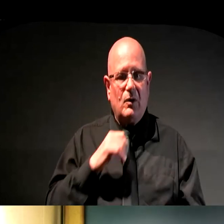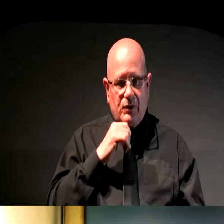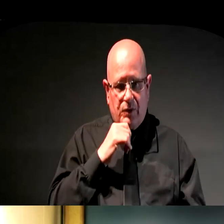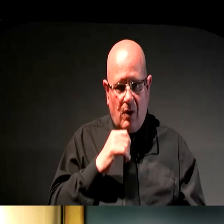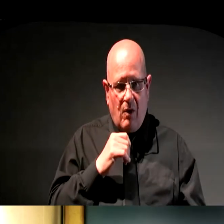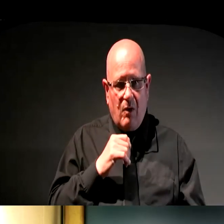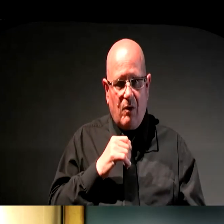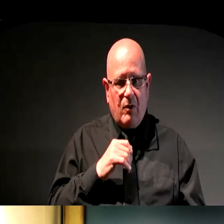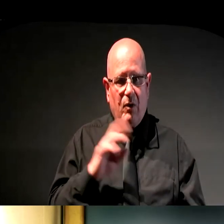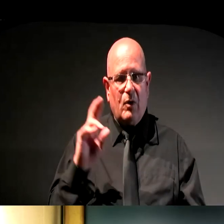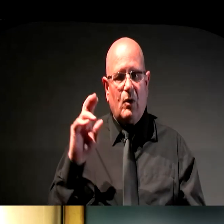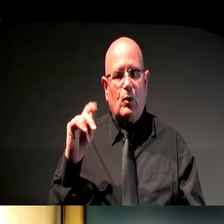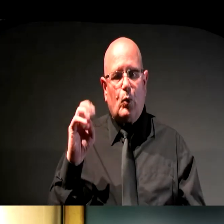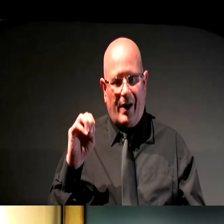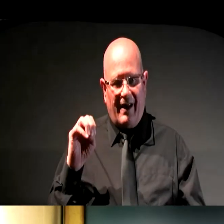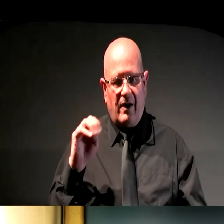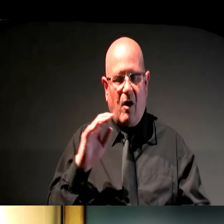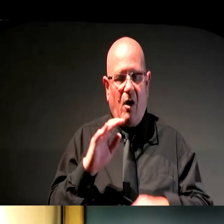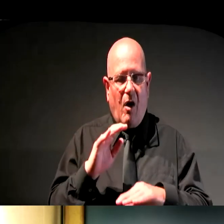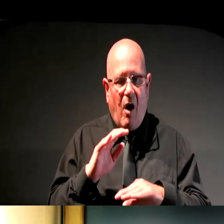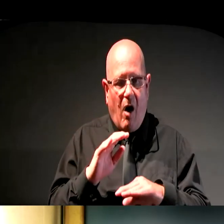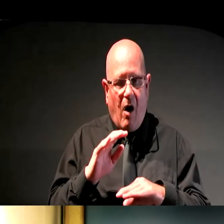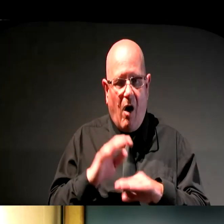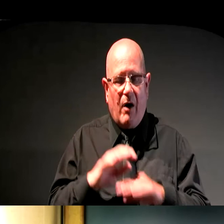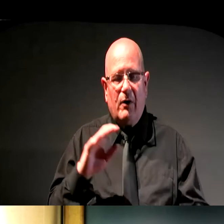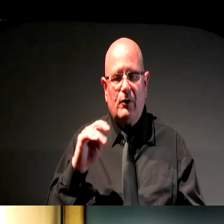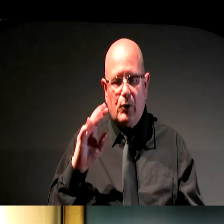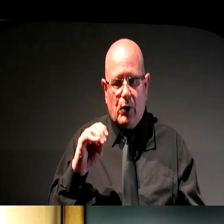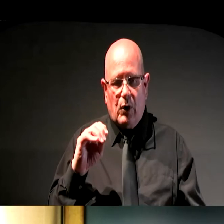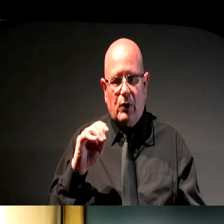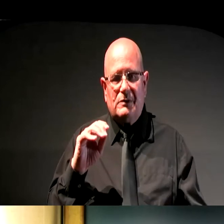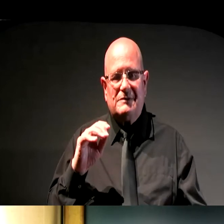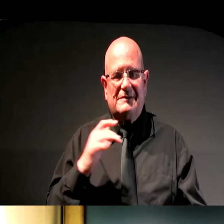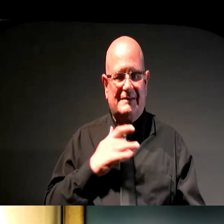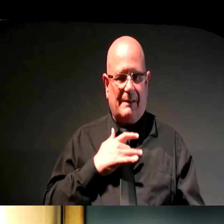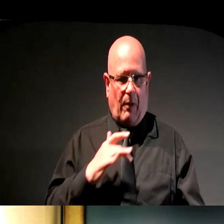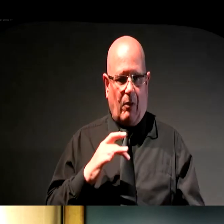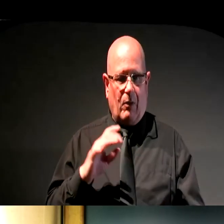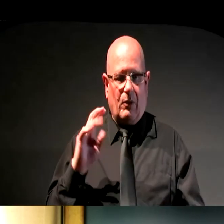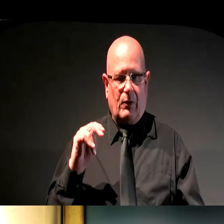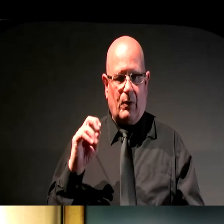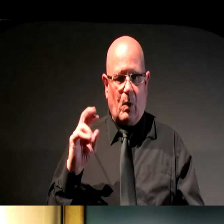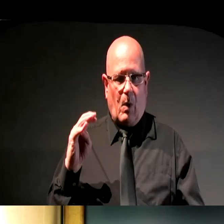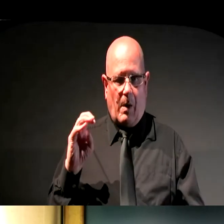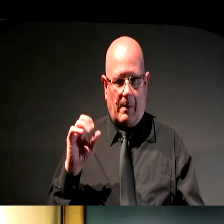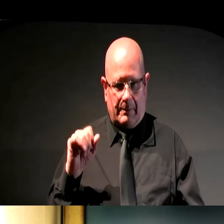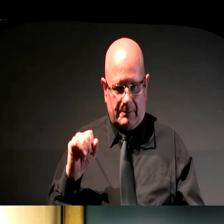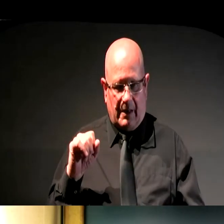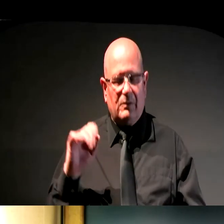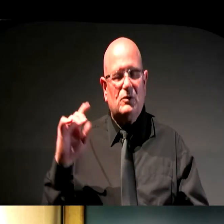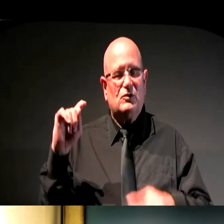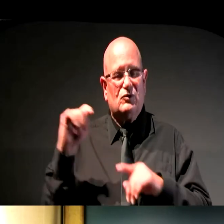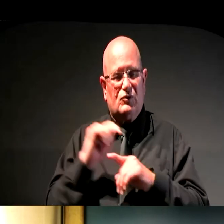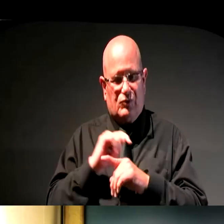rank applicants on those neurotypical standards, the neurotypical norms. I knew when I was trained as a